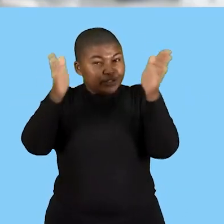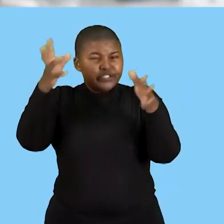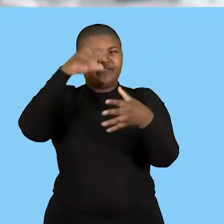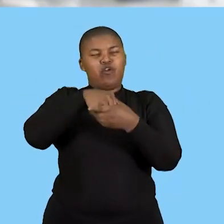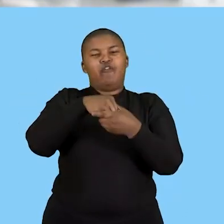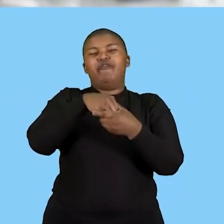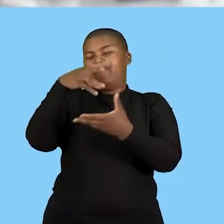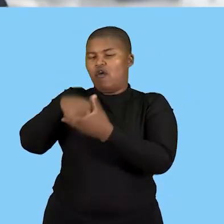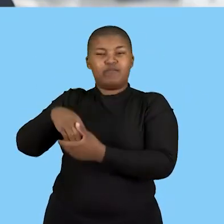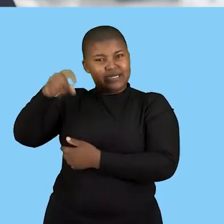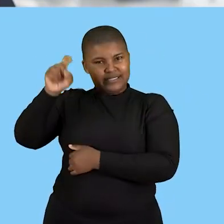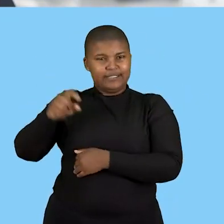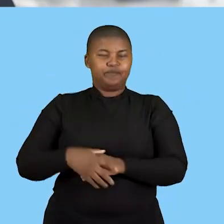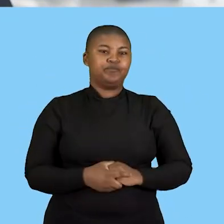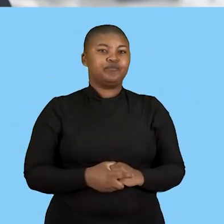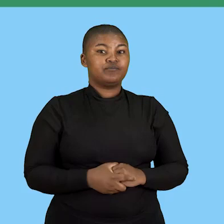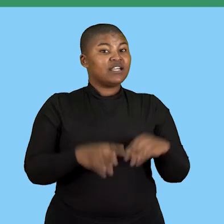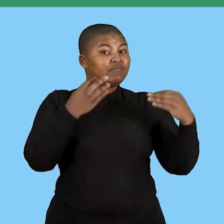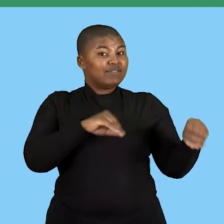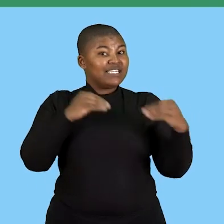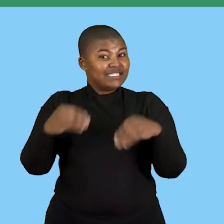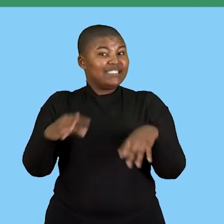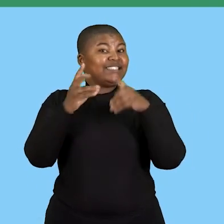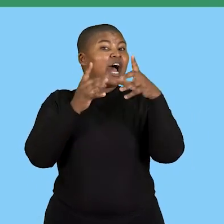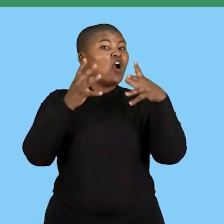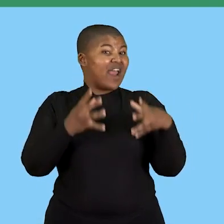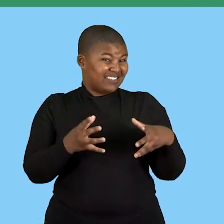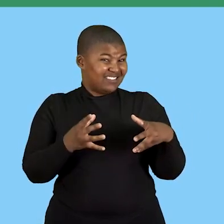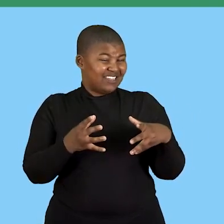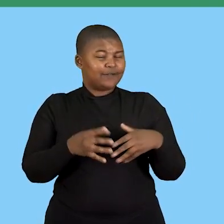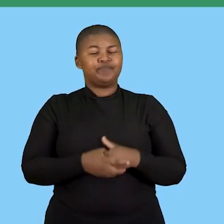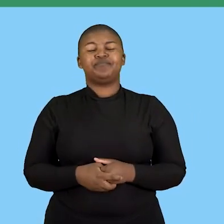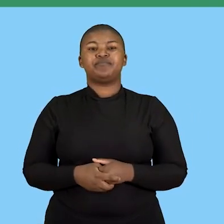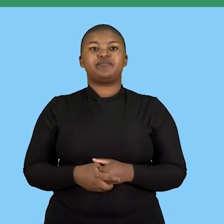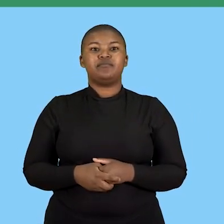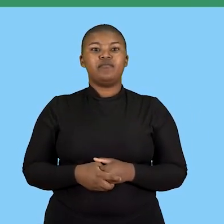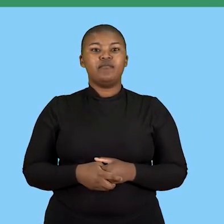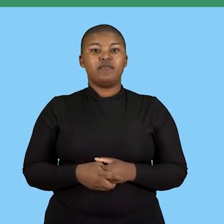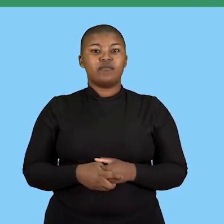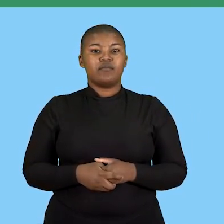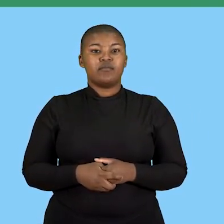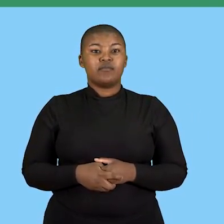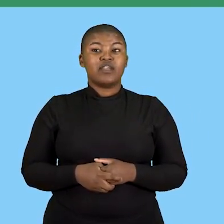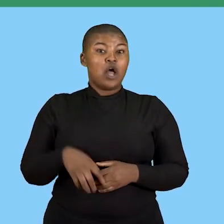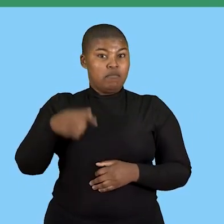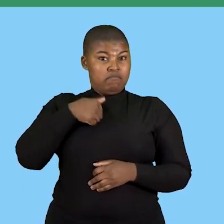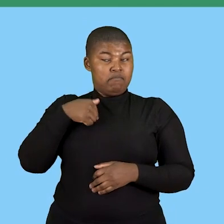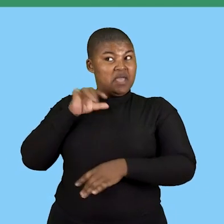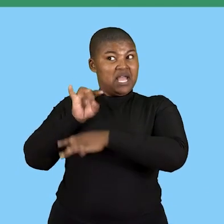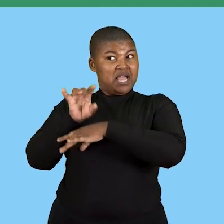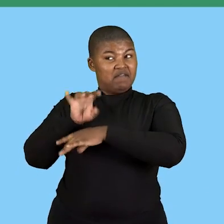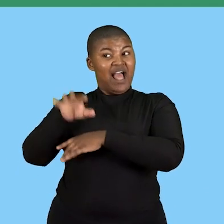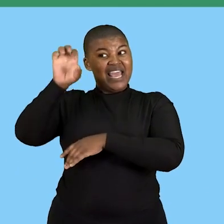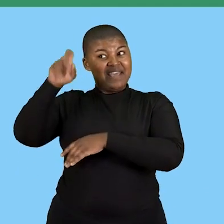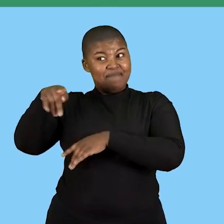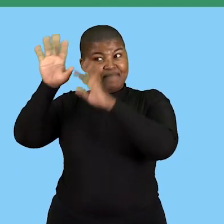them. That is one. Number 2, business directors within. So directors of Elsabe, keep this in mind. You're